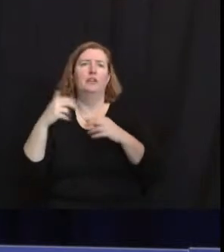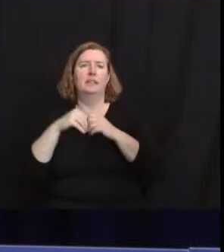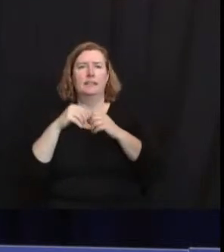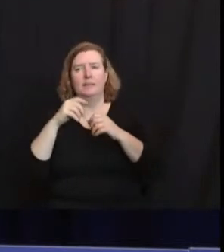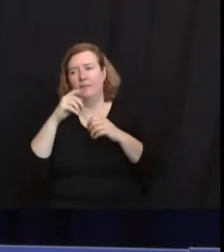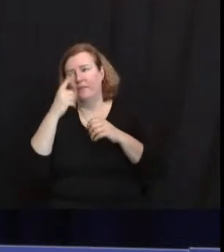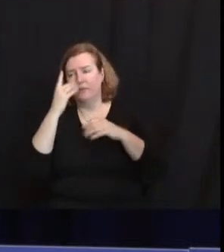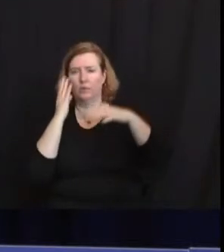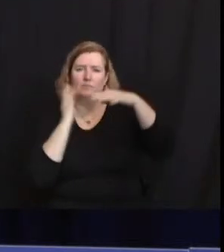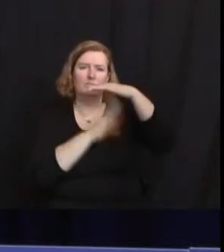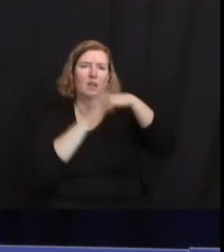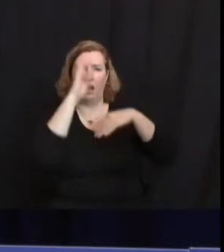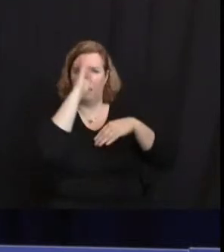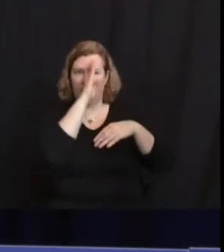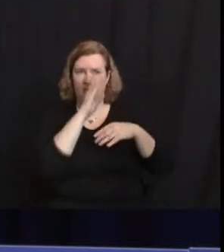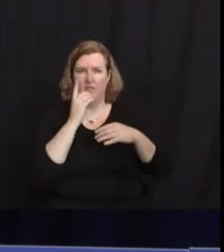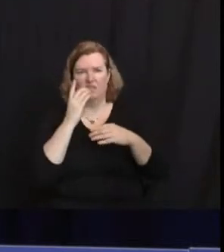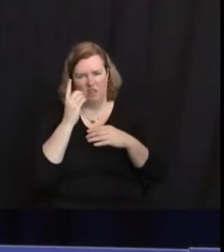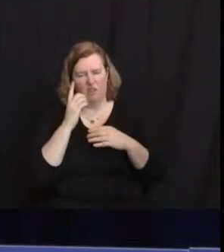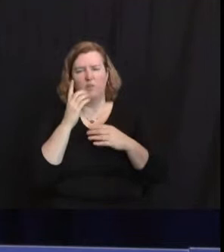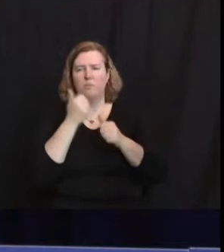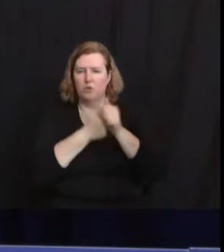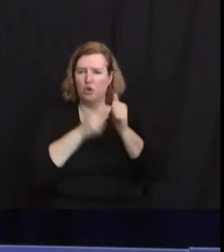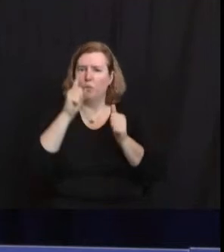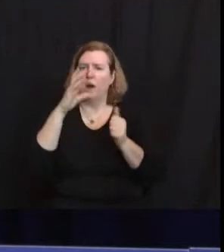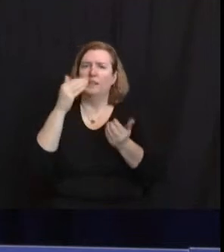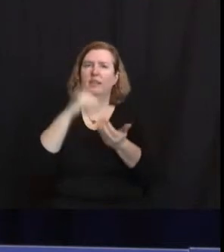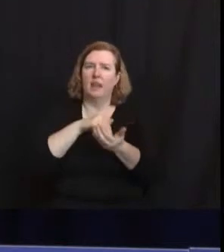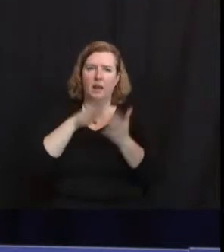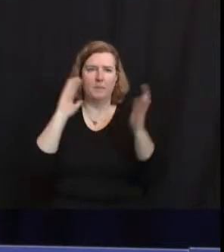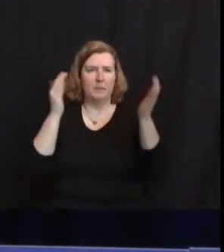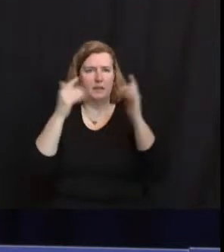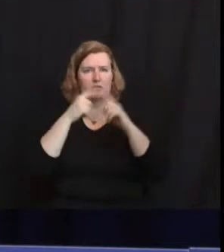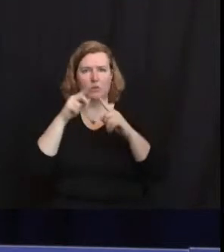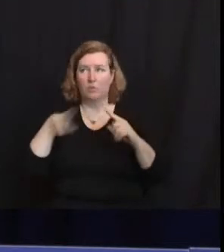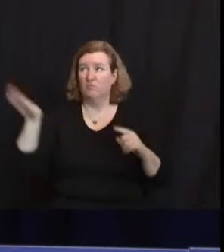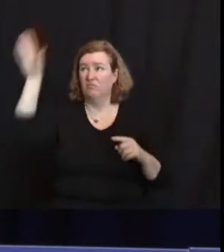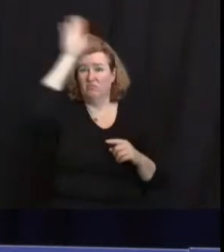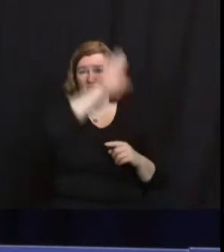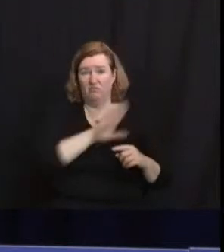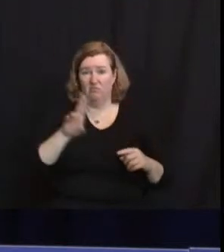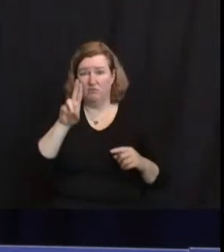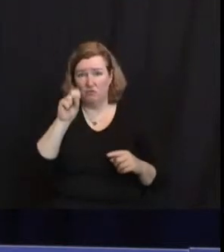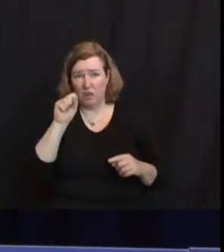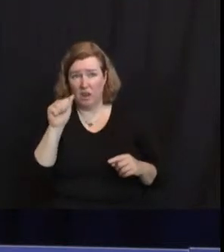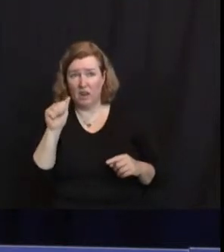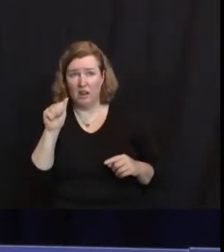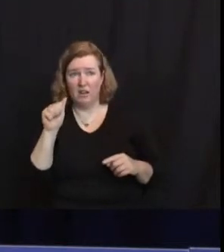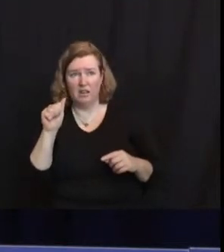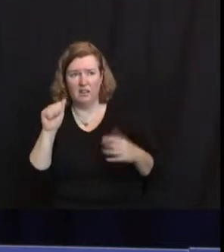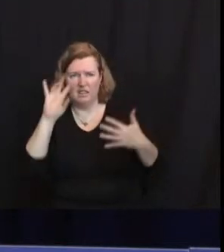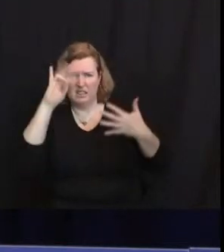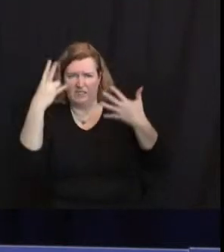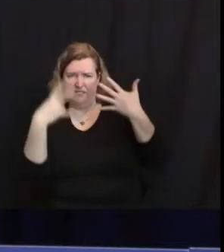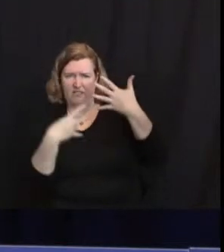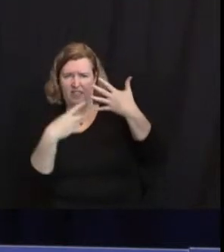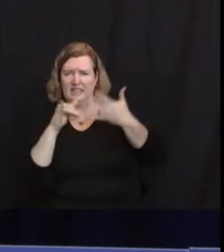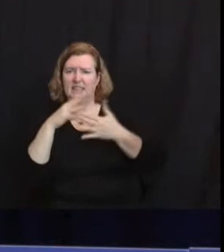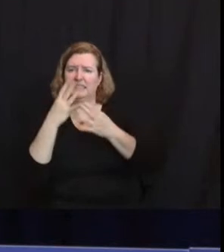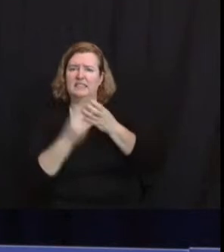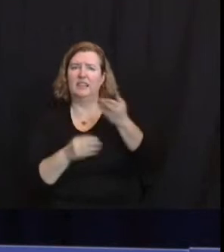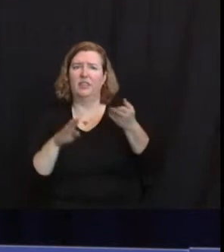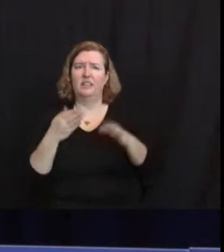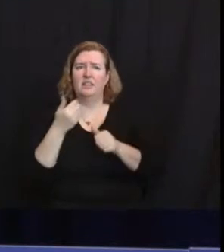per 100,000 in the United States, and we rank seventh in deaths per